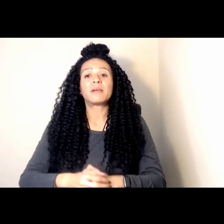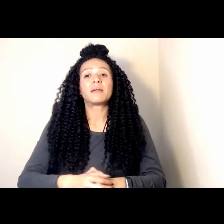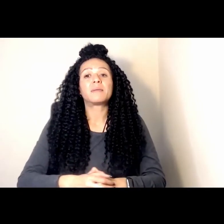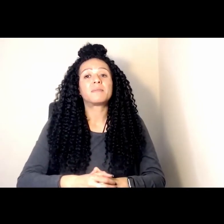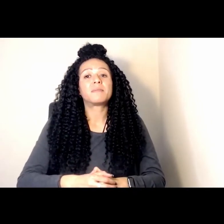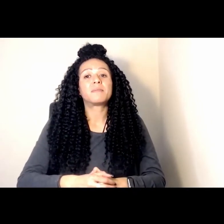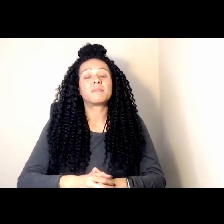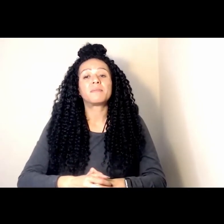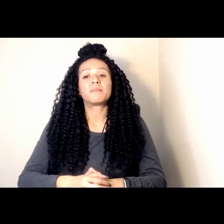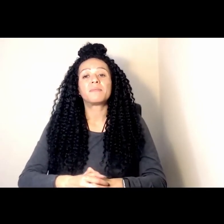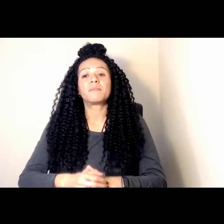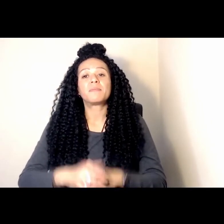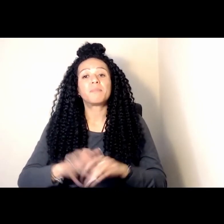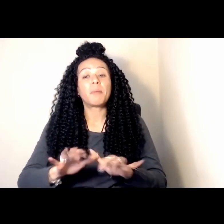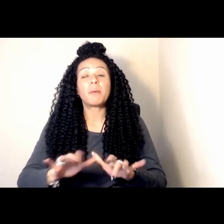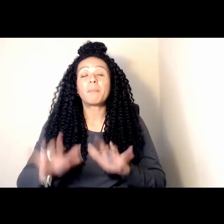round.